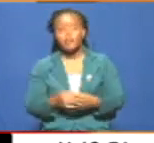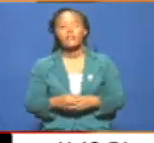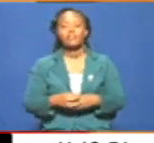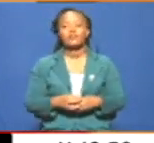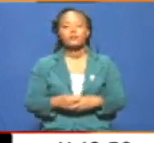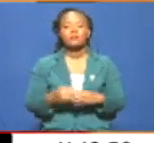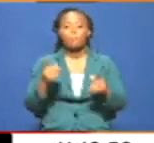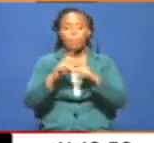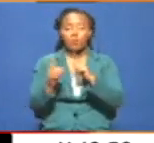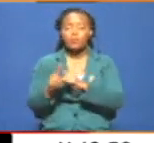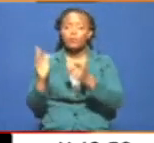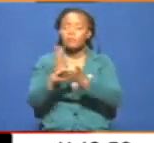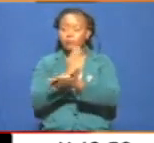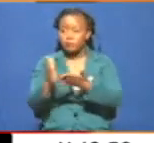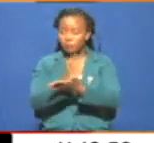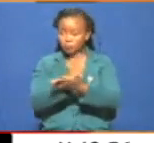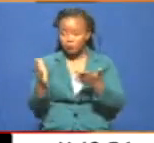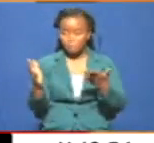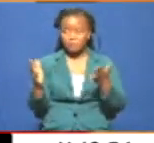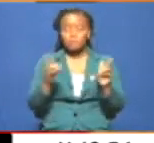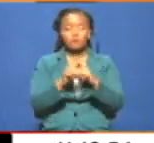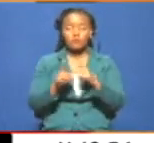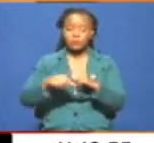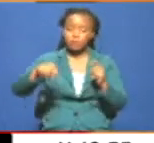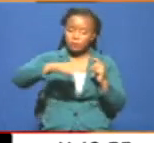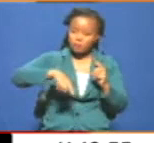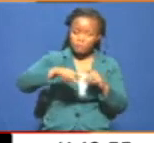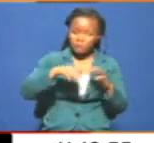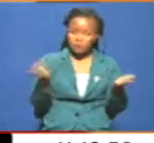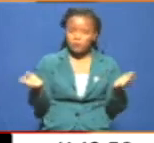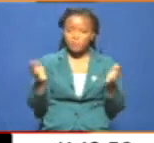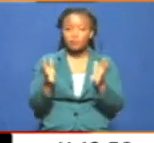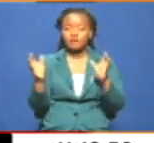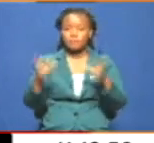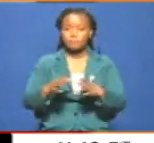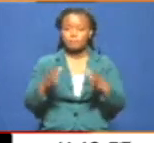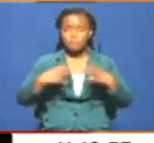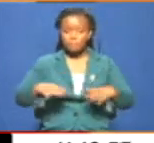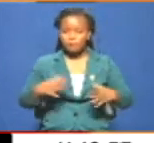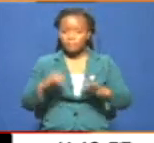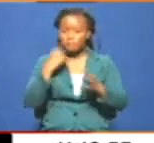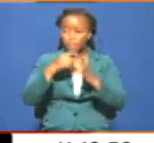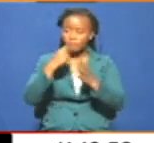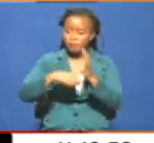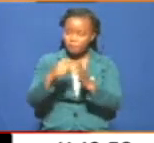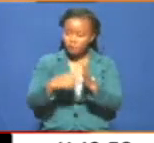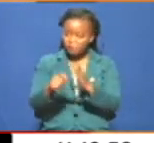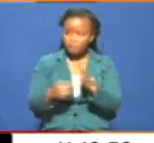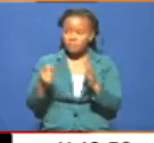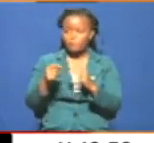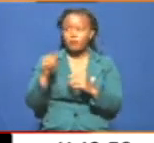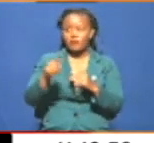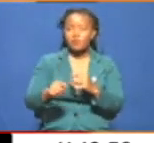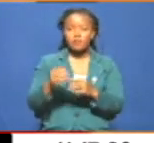For the sector and for us directly as manufacturers, that discovery is